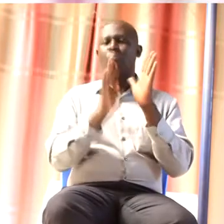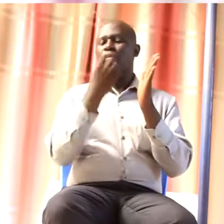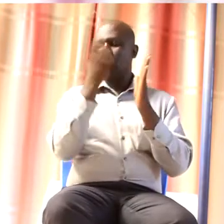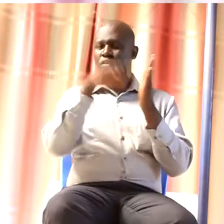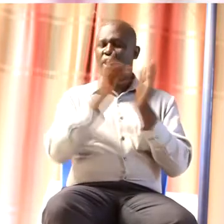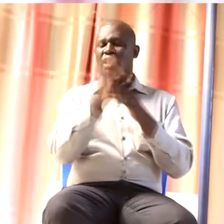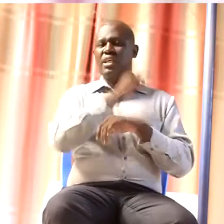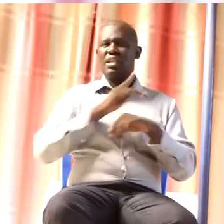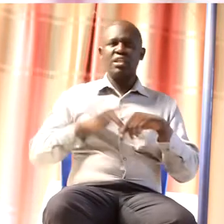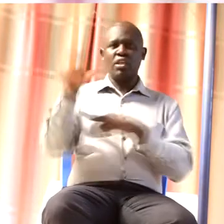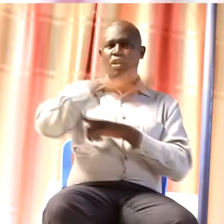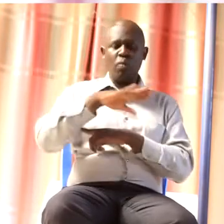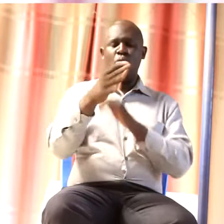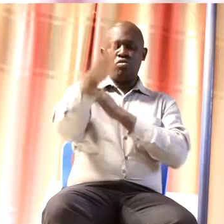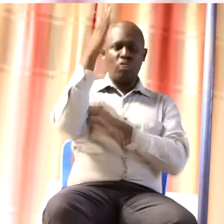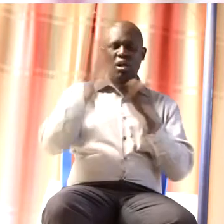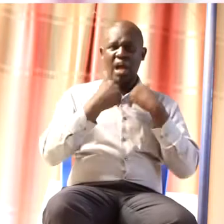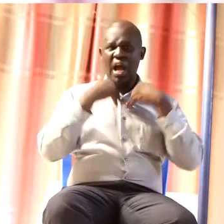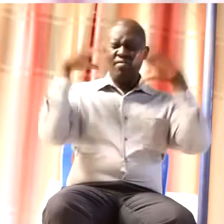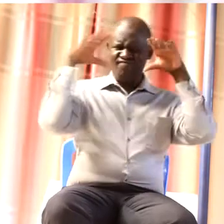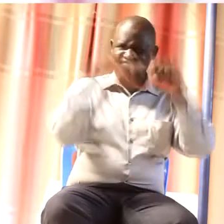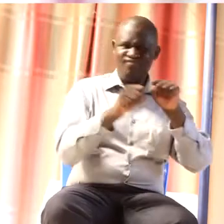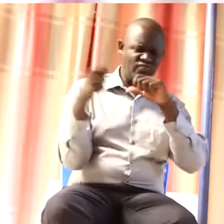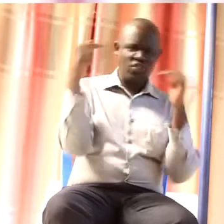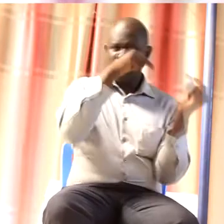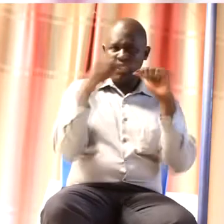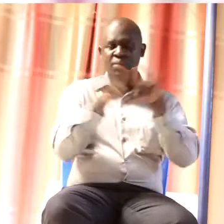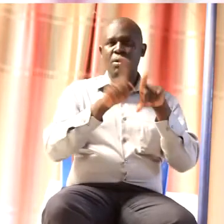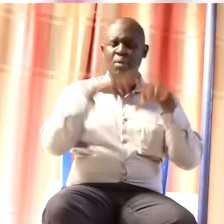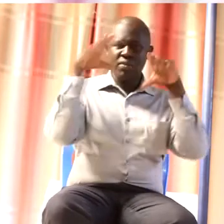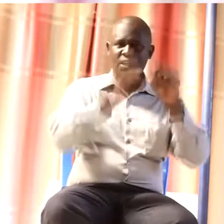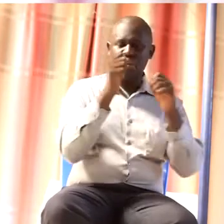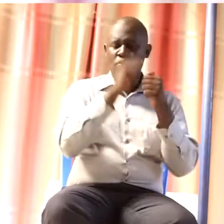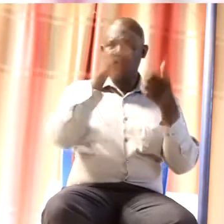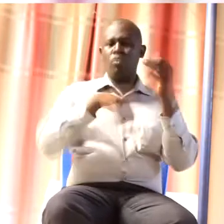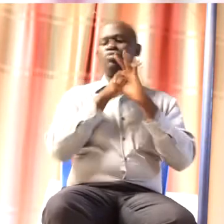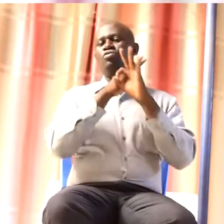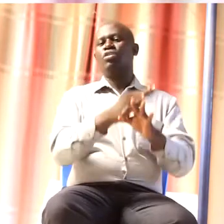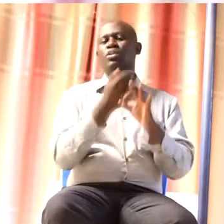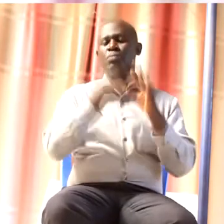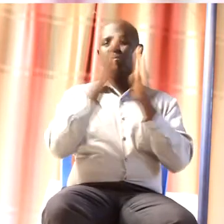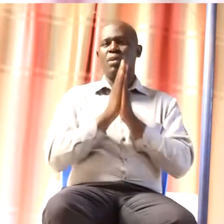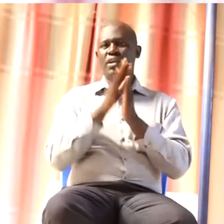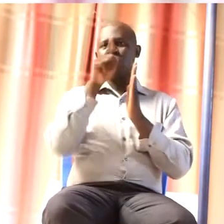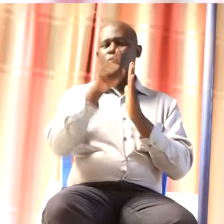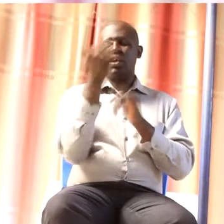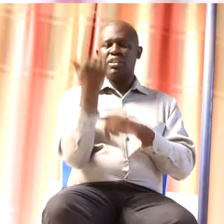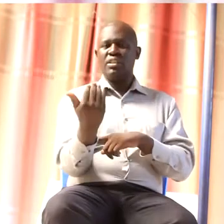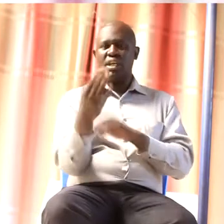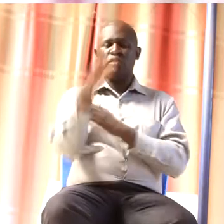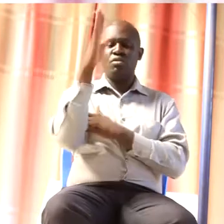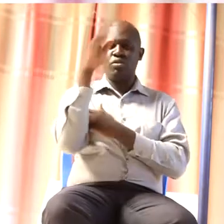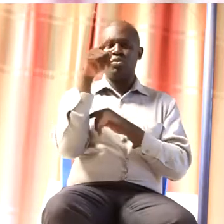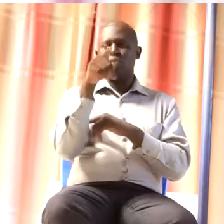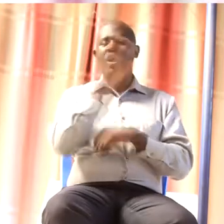and the violent have taken it by force. I pray that this year, you as a child of God, you as a